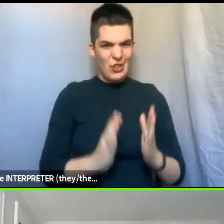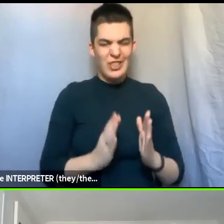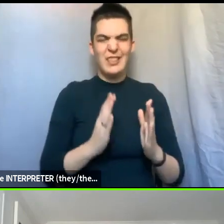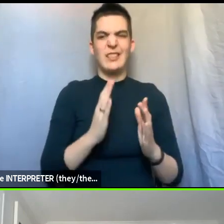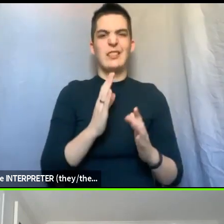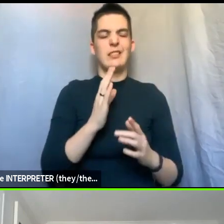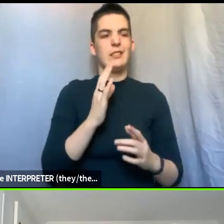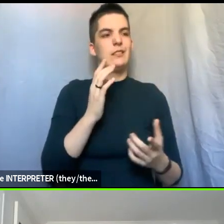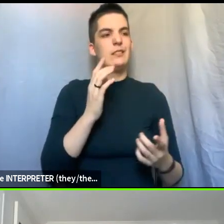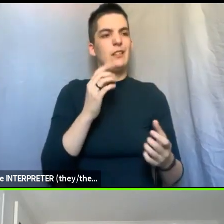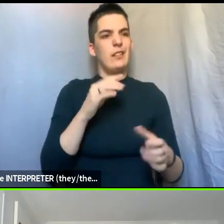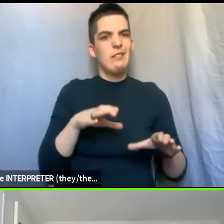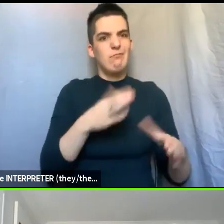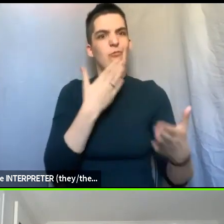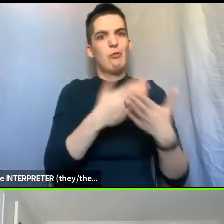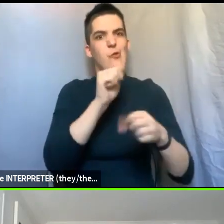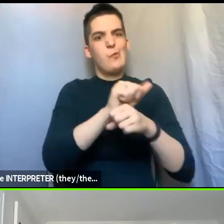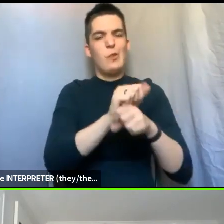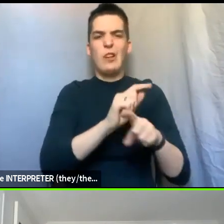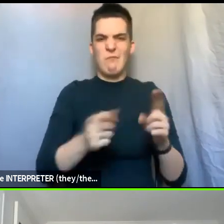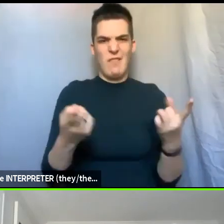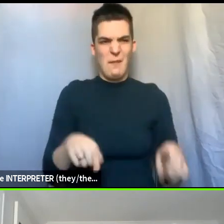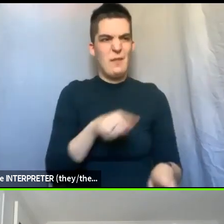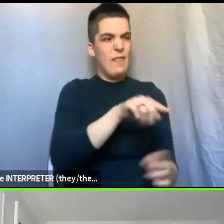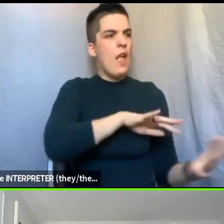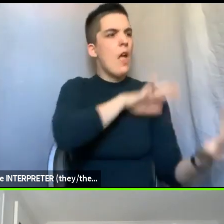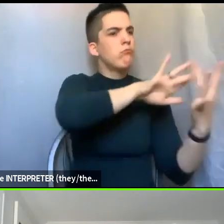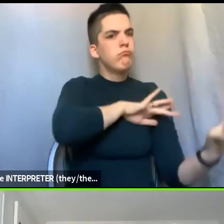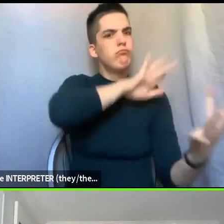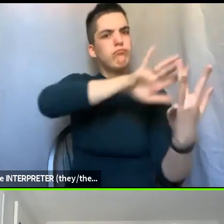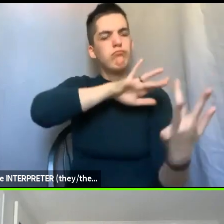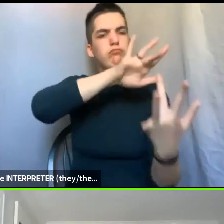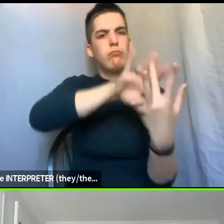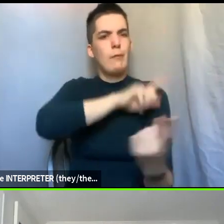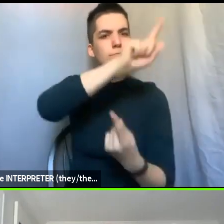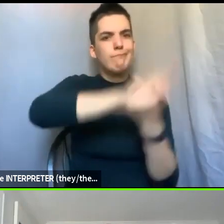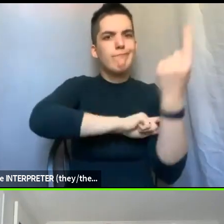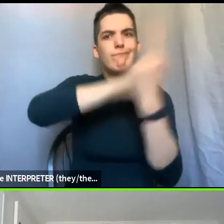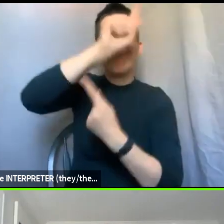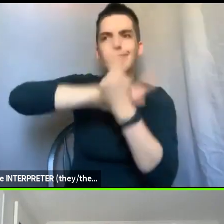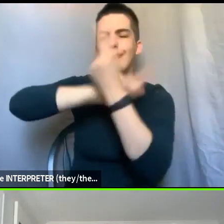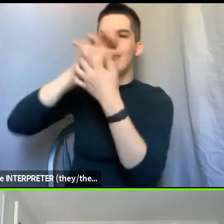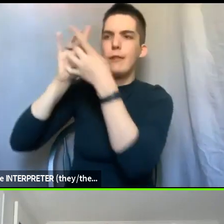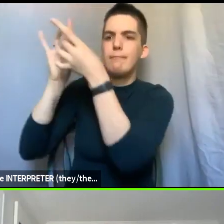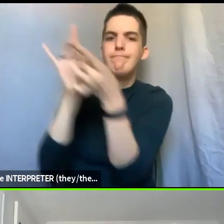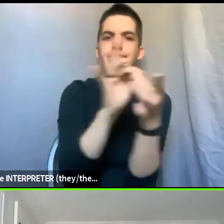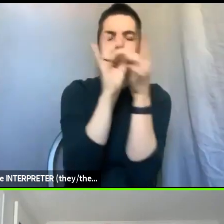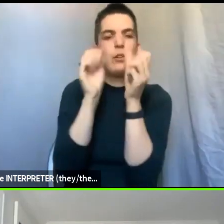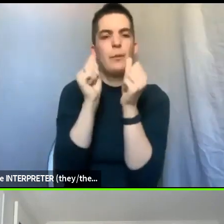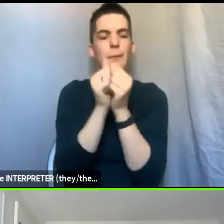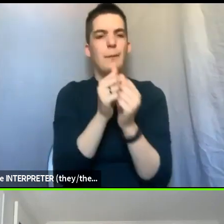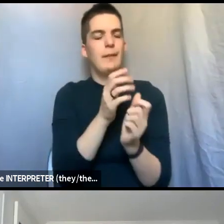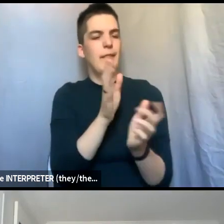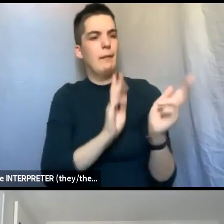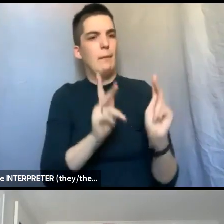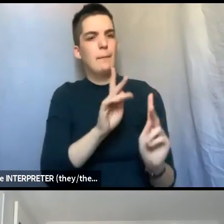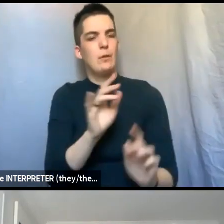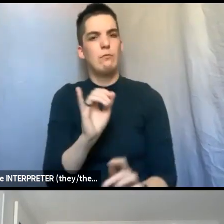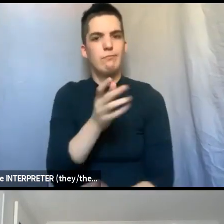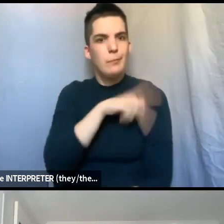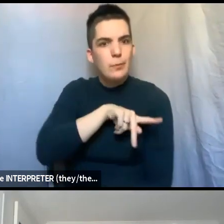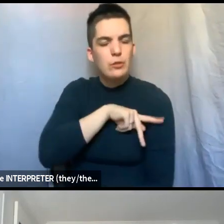and hours going out into the community and connecting on a personal level. Yes.